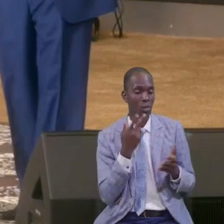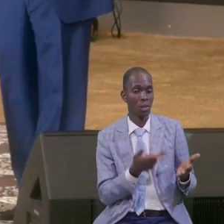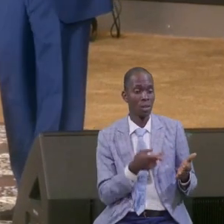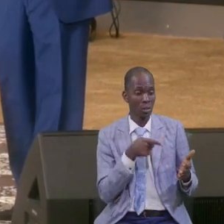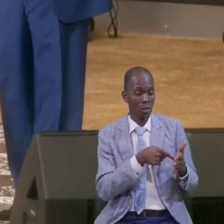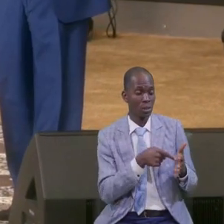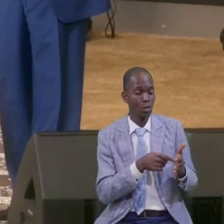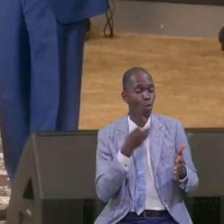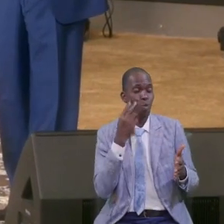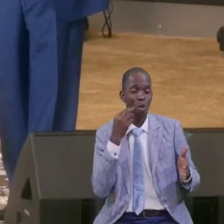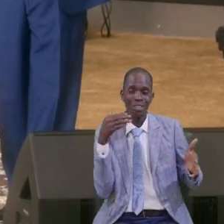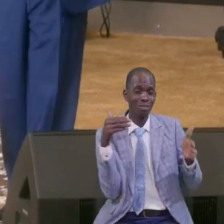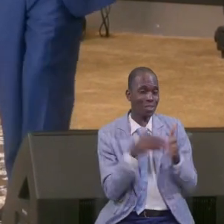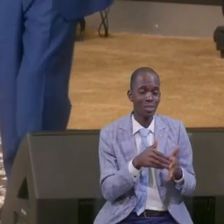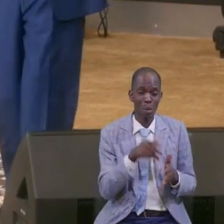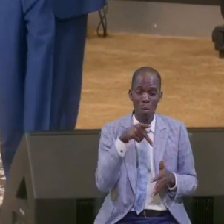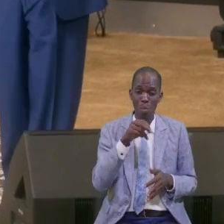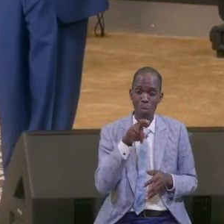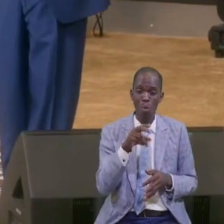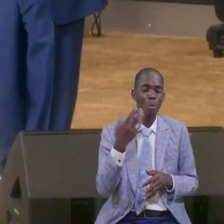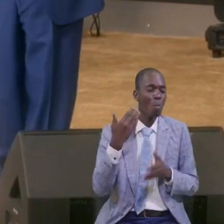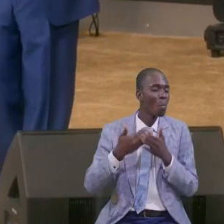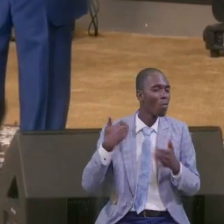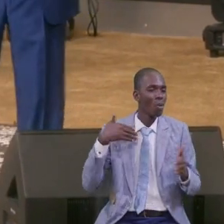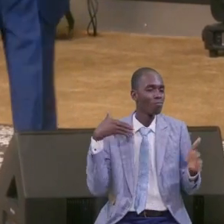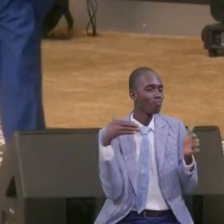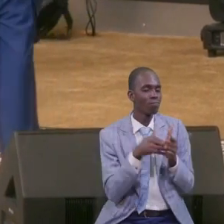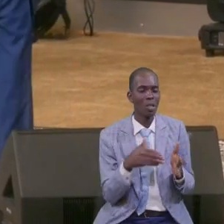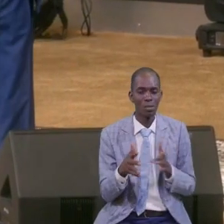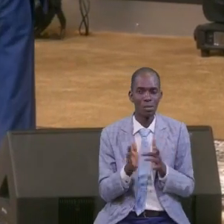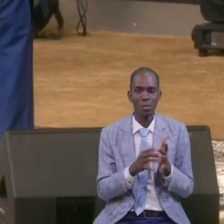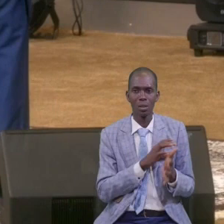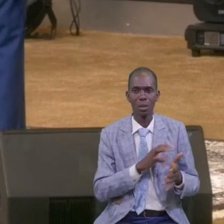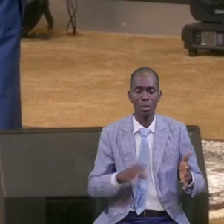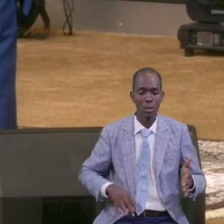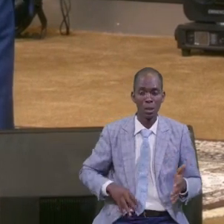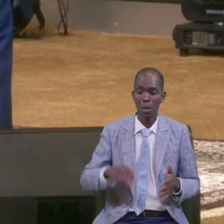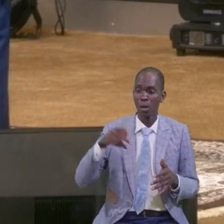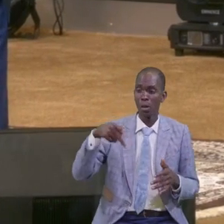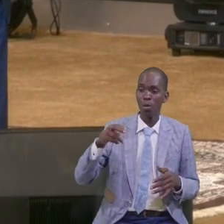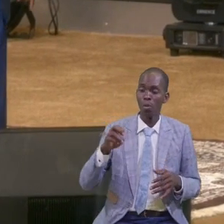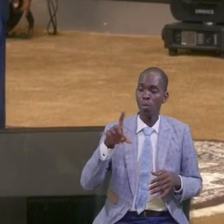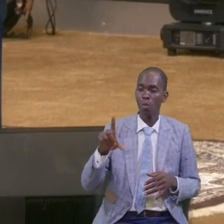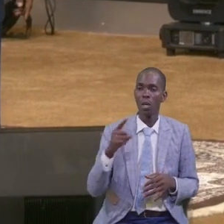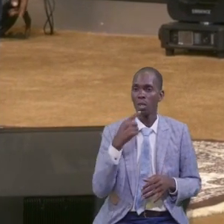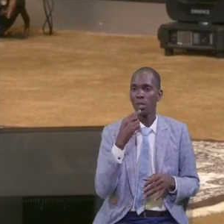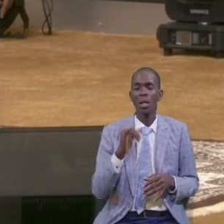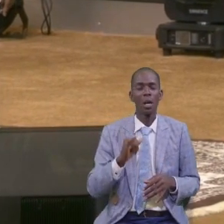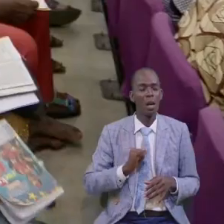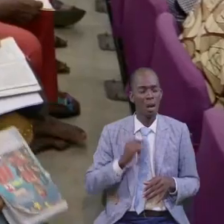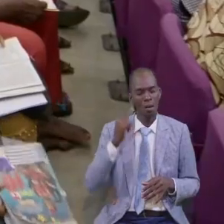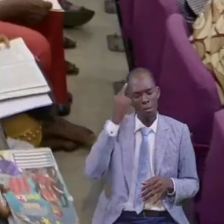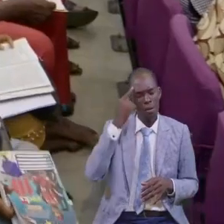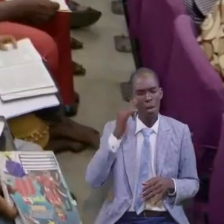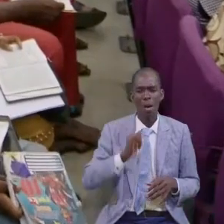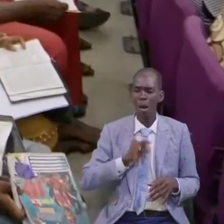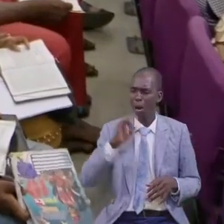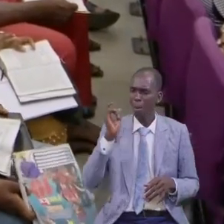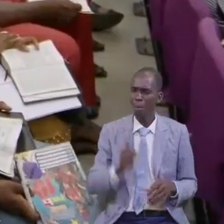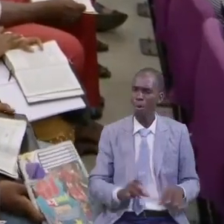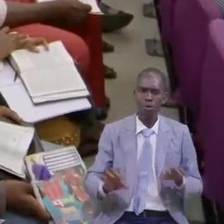antagonist of Jesus Christ. He said, I thought I must do many things against the